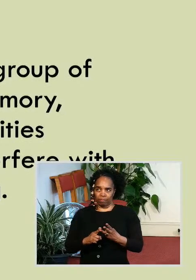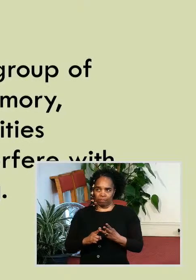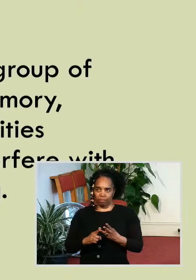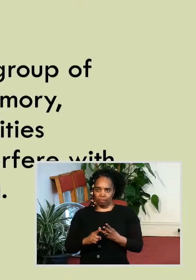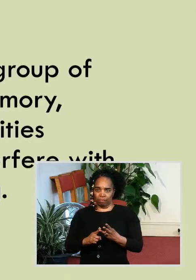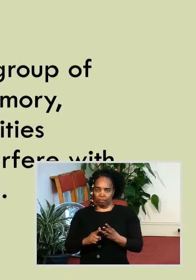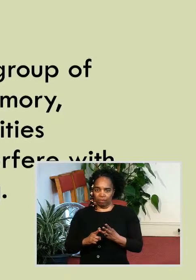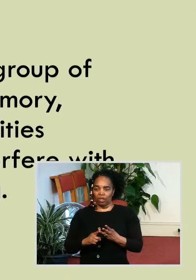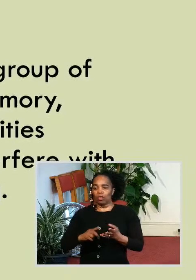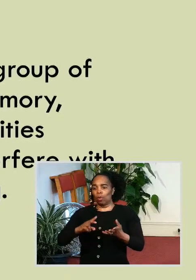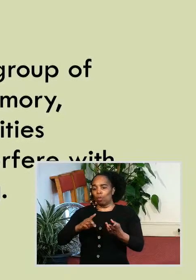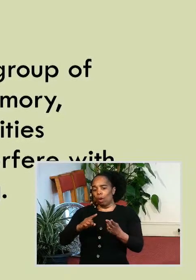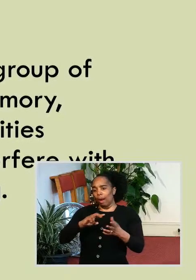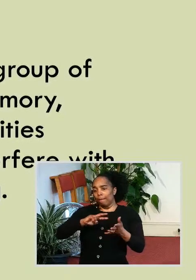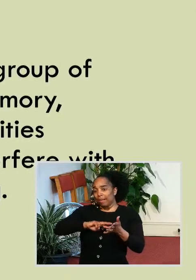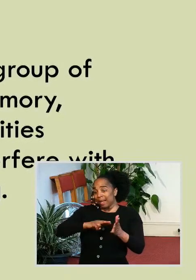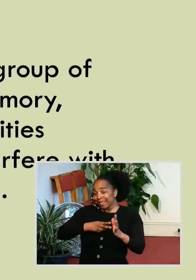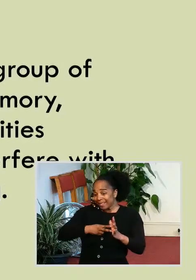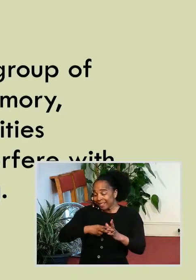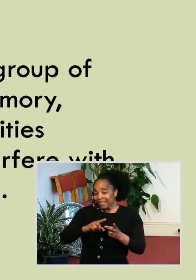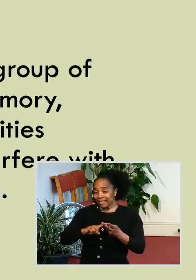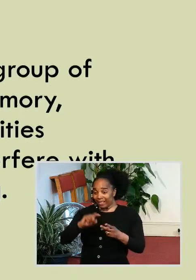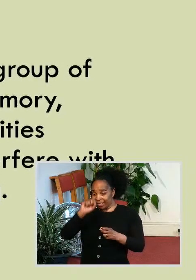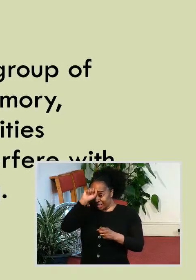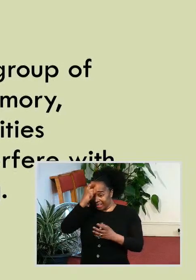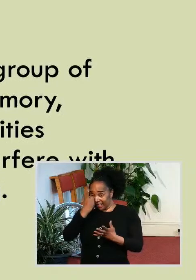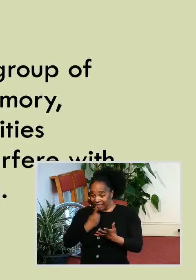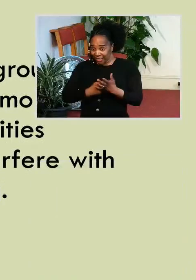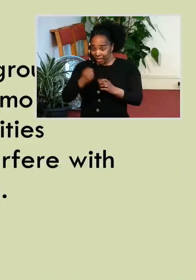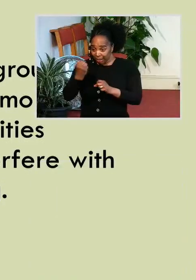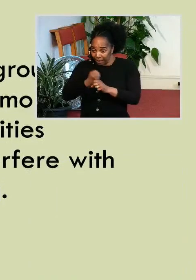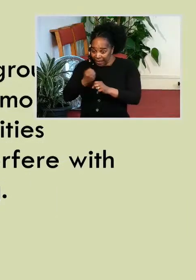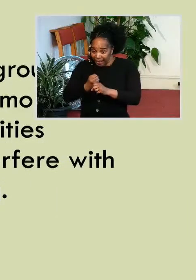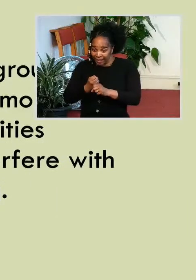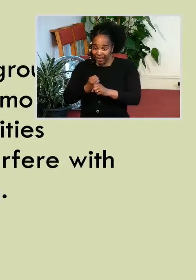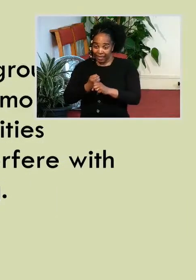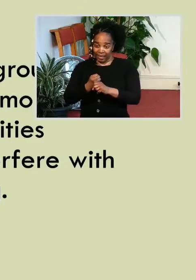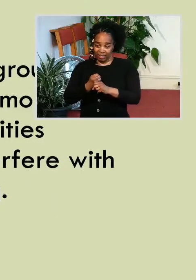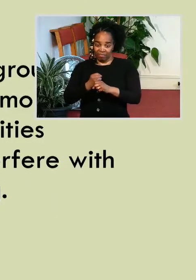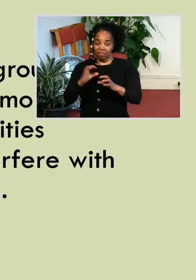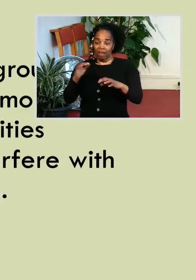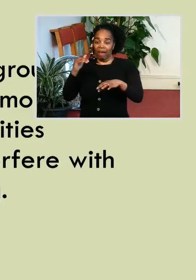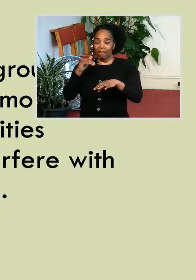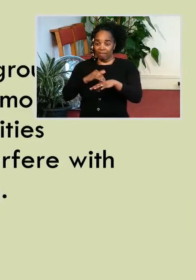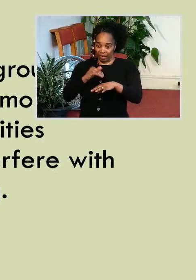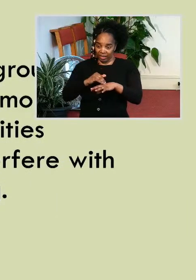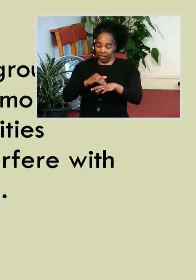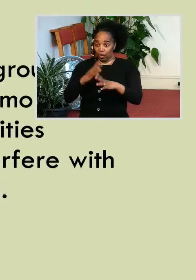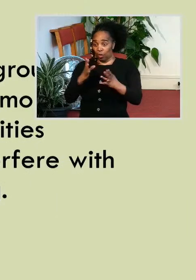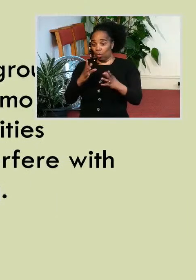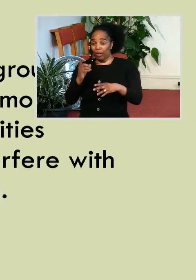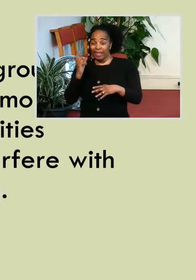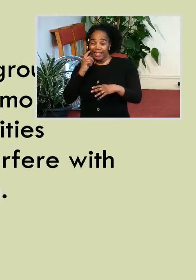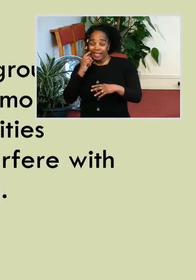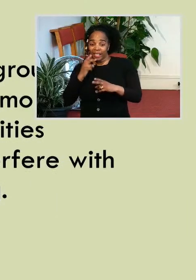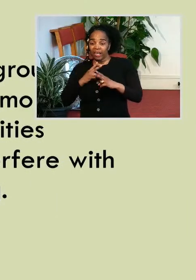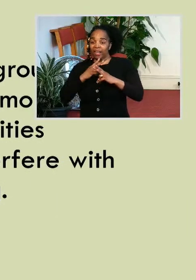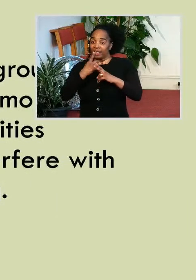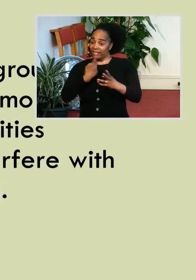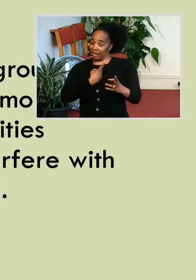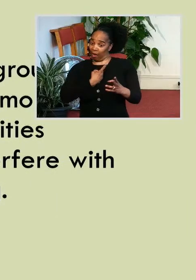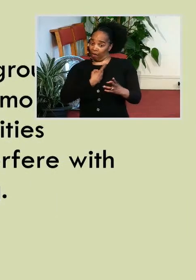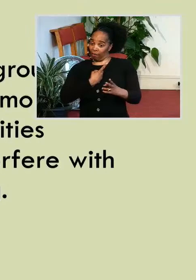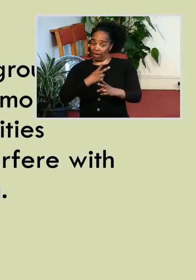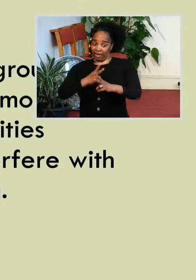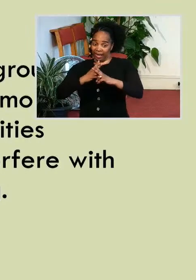executive functions, so planning, making decisions. But then later on, we find it starts to affect even the basic things, so caring for